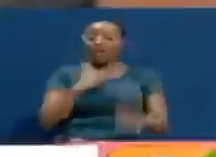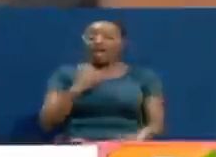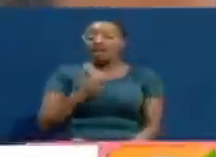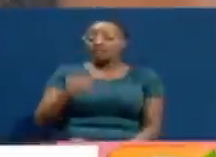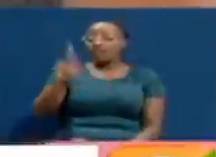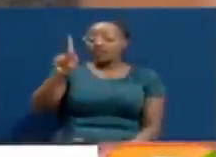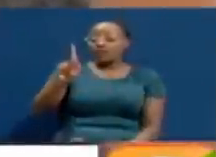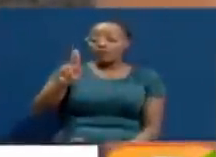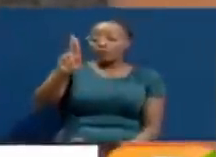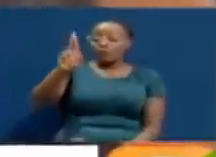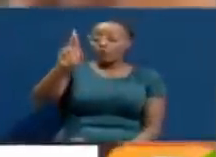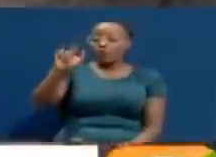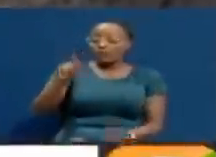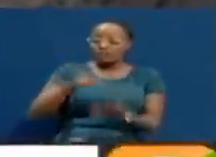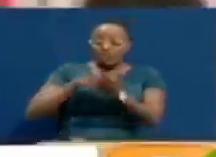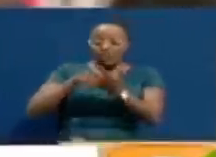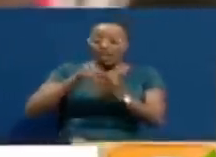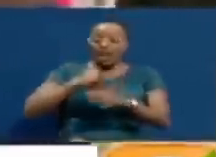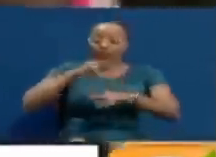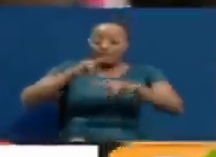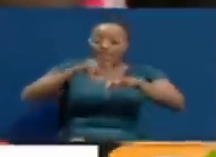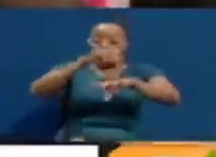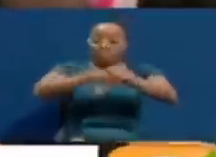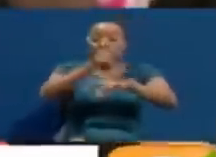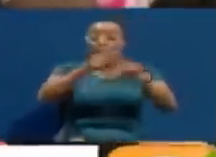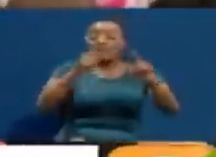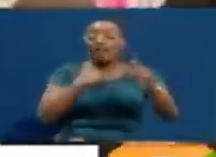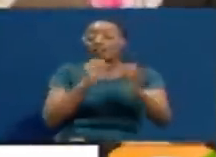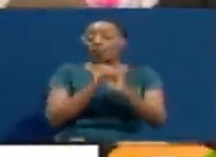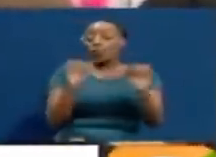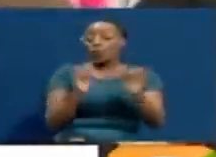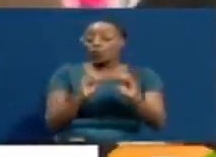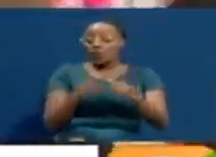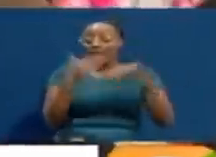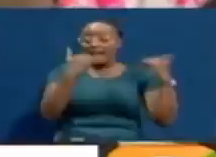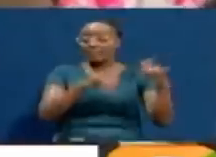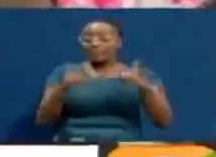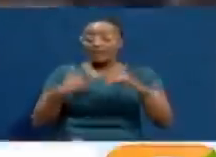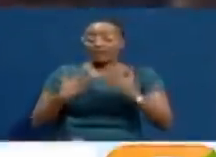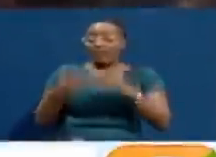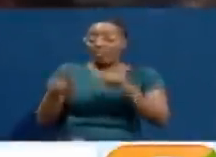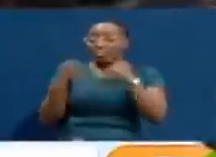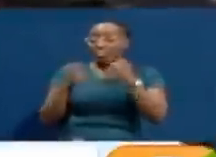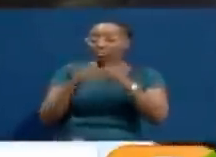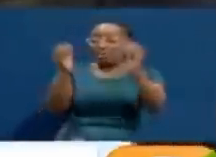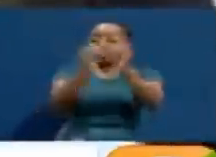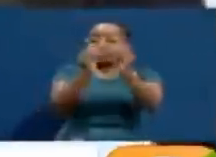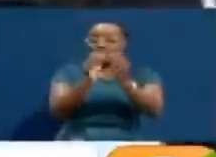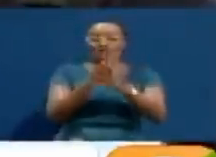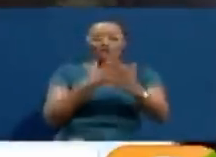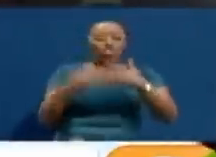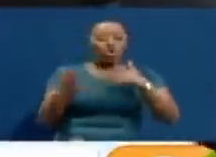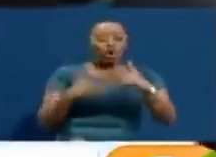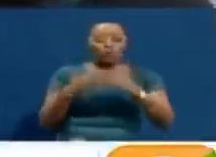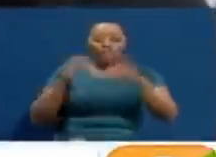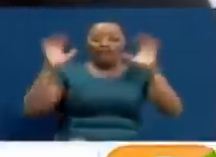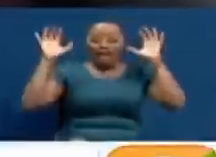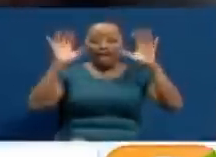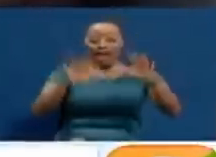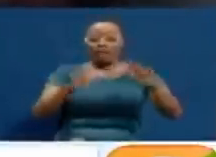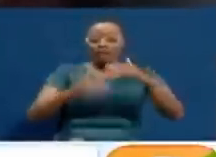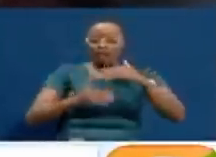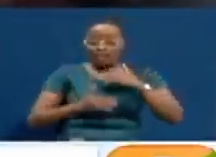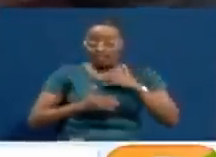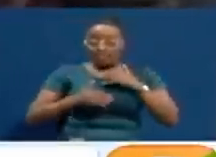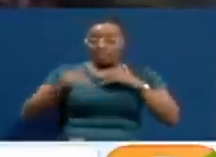said to have insisted on getting a front seat, but there was none, the commotion causing a disruption. Nobody will abuse